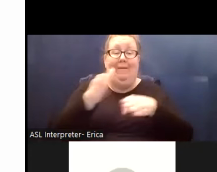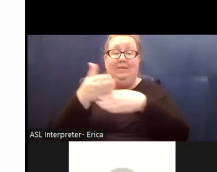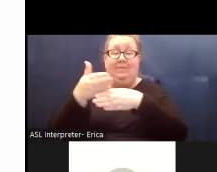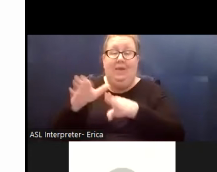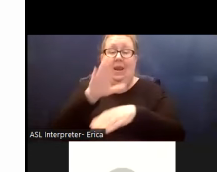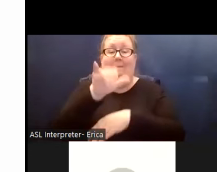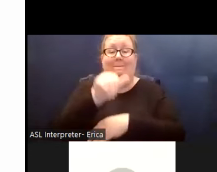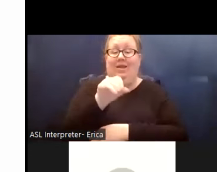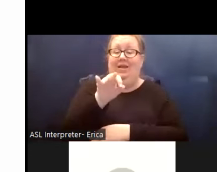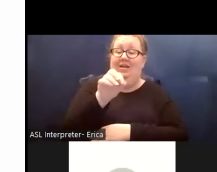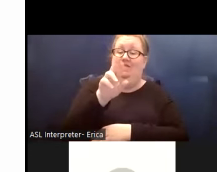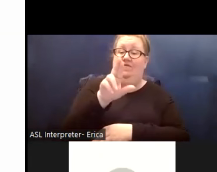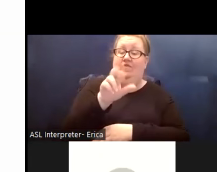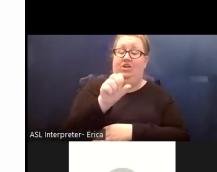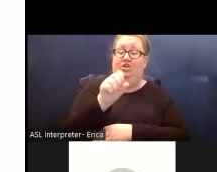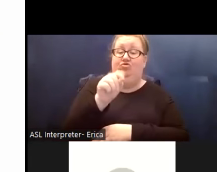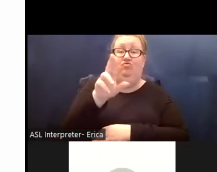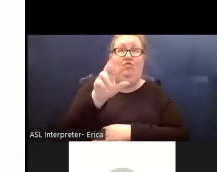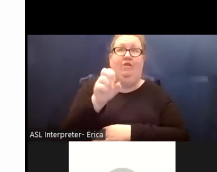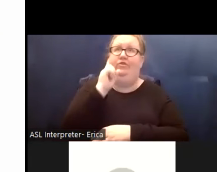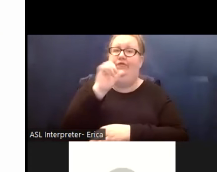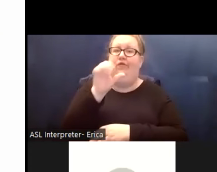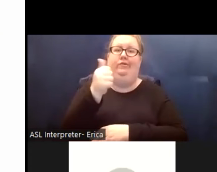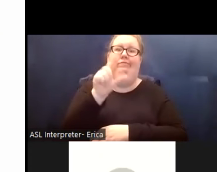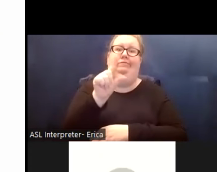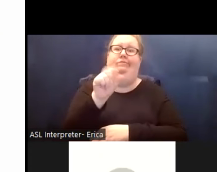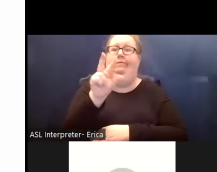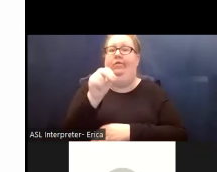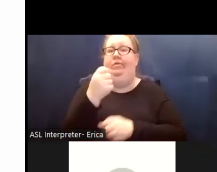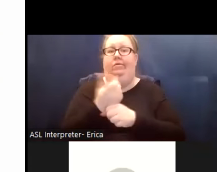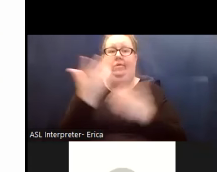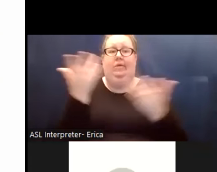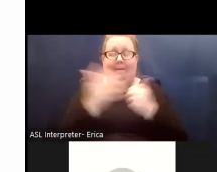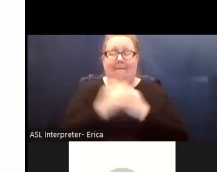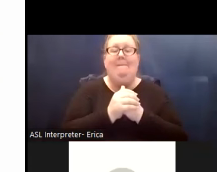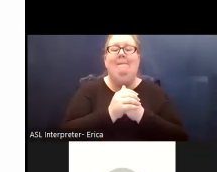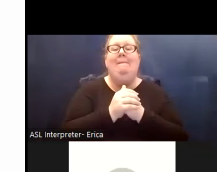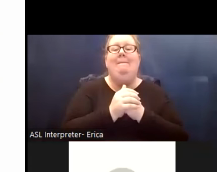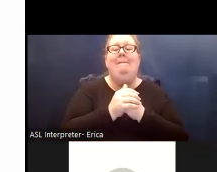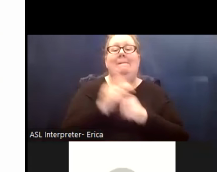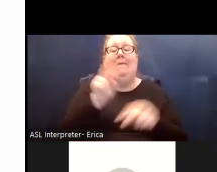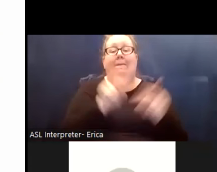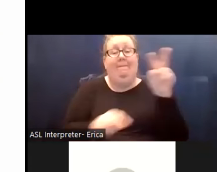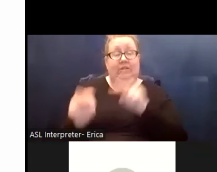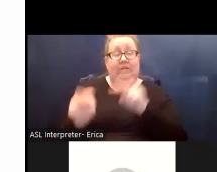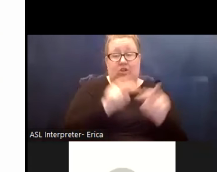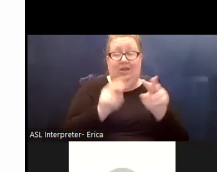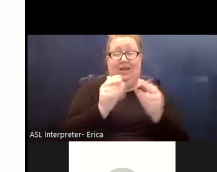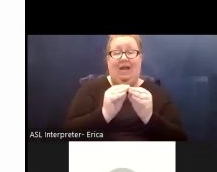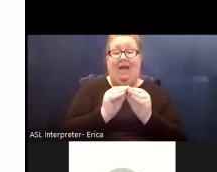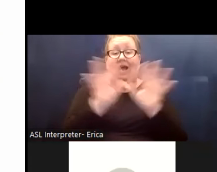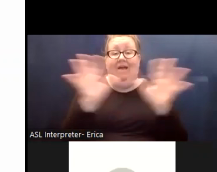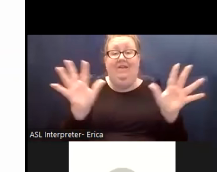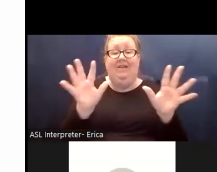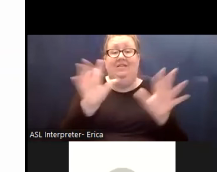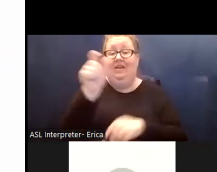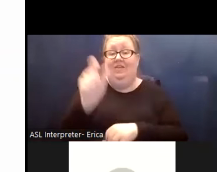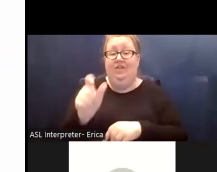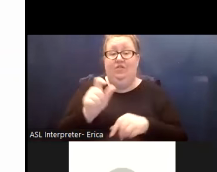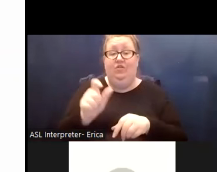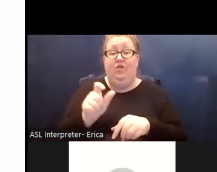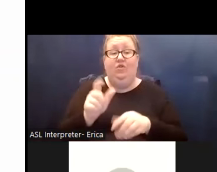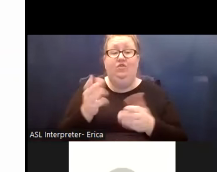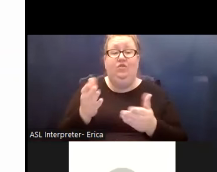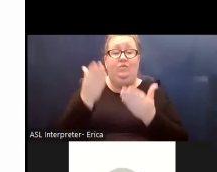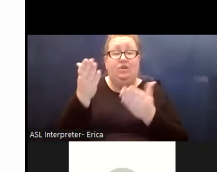infrastructure for decades. So looking at this, obviously this coastal protection running up the whole